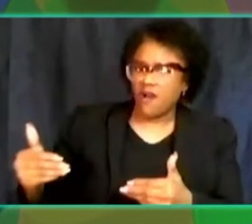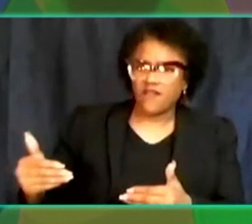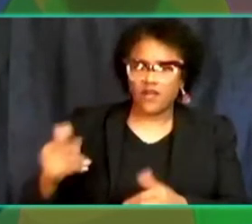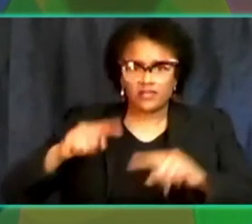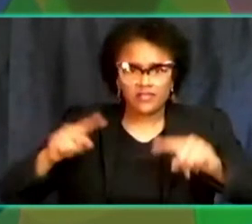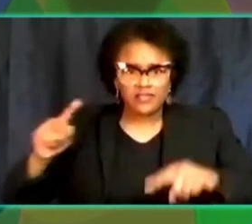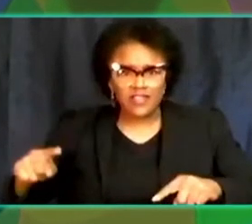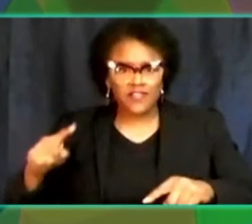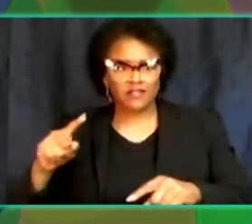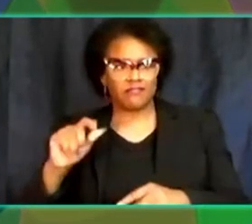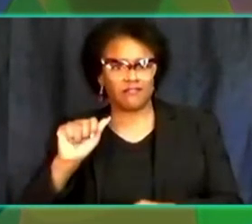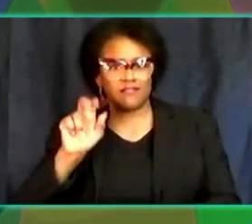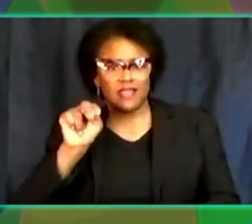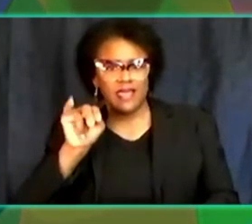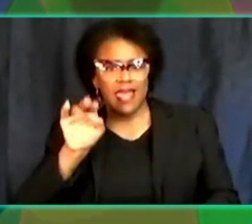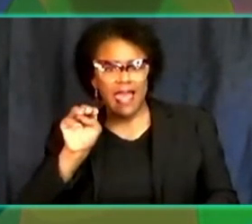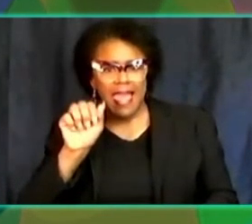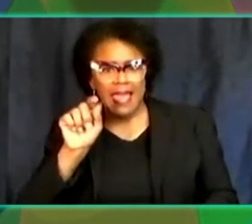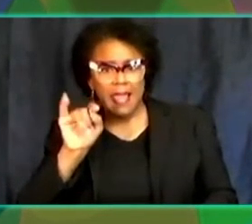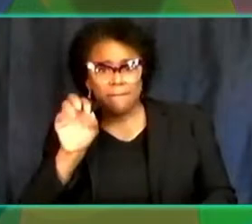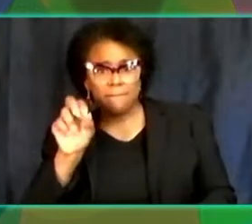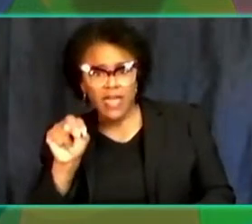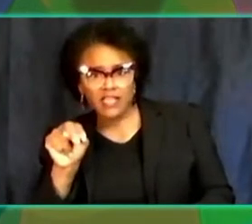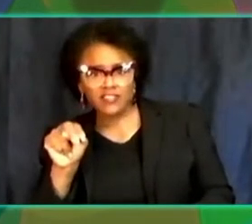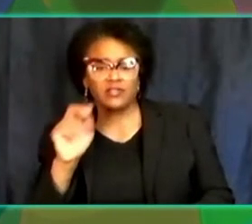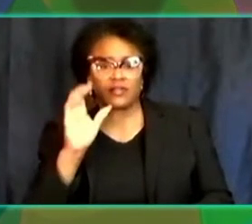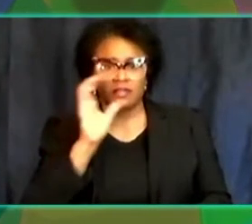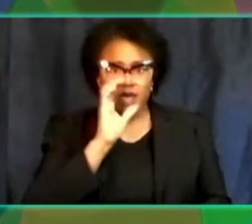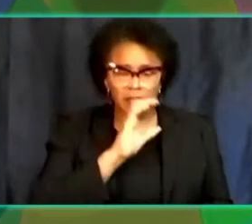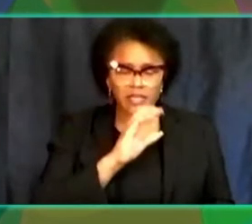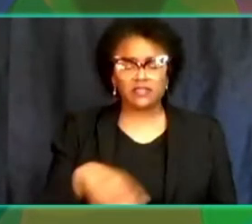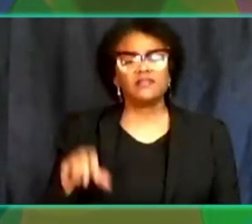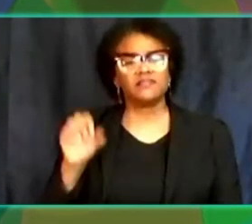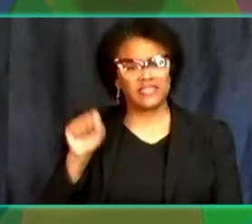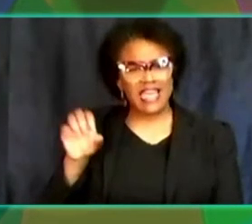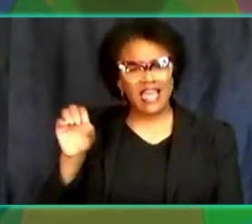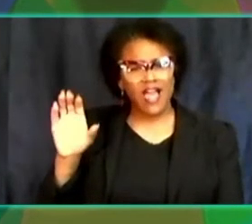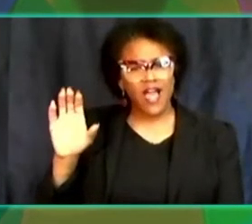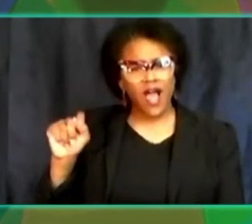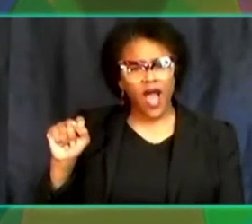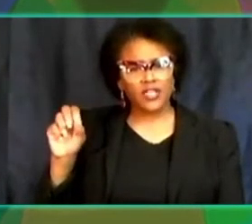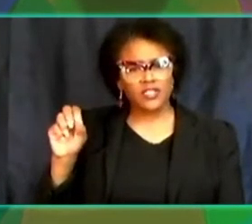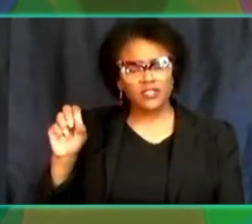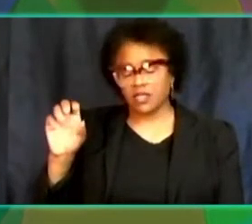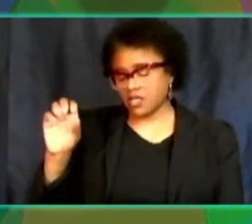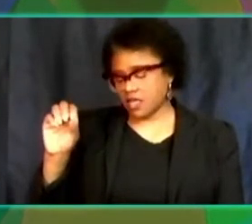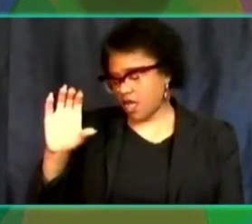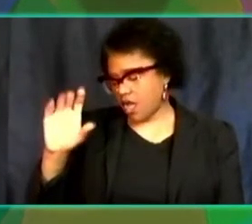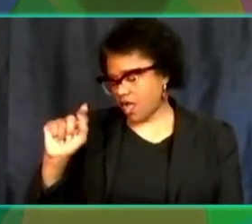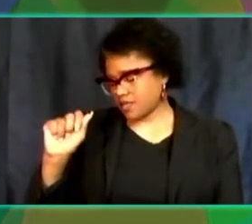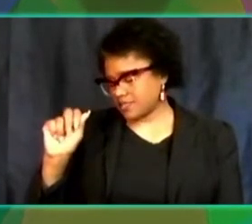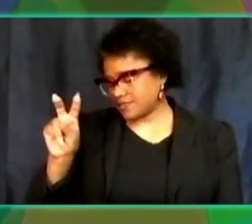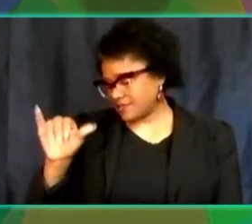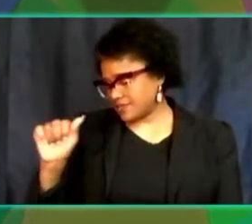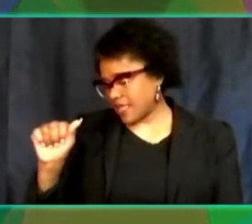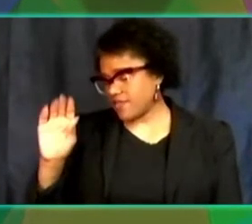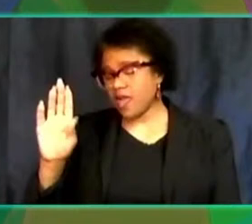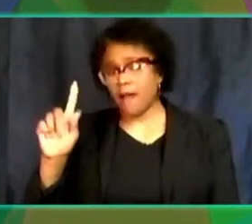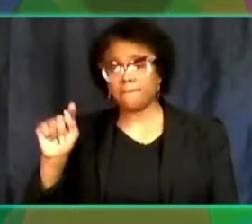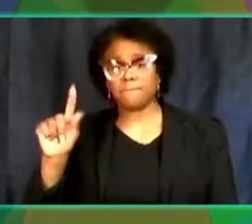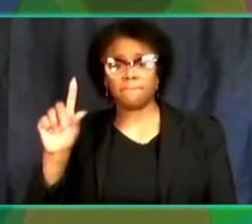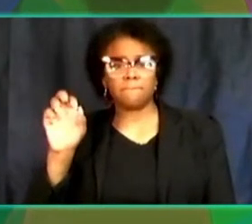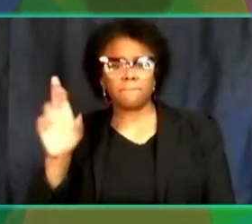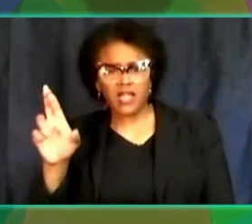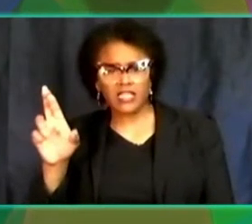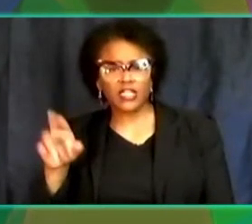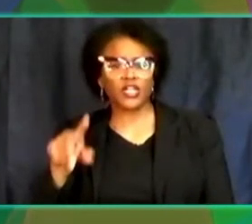comics. And Octavia Butler, we stand. Toni Morrison, the literary scene also like really influenced us. Alice Walker, all